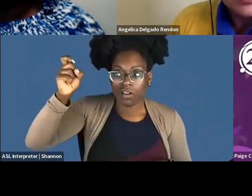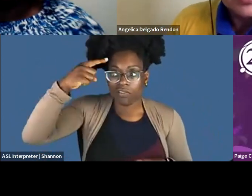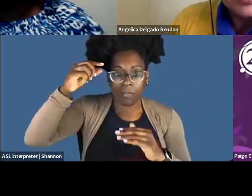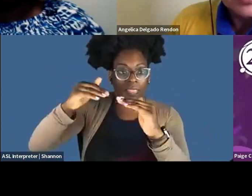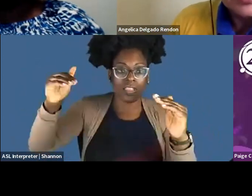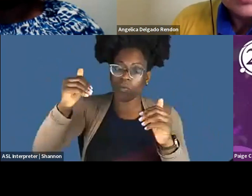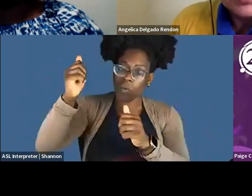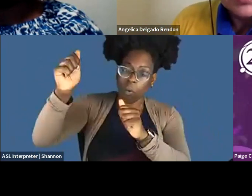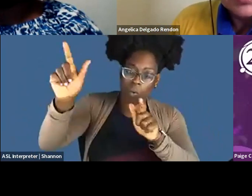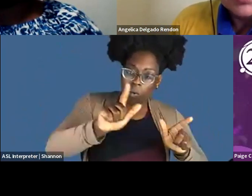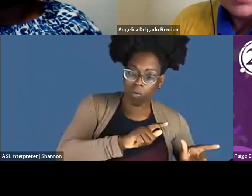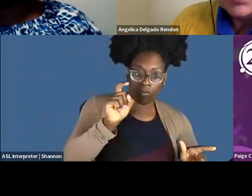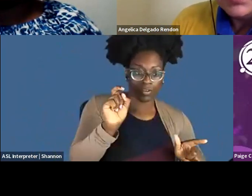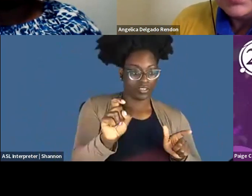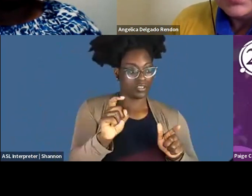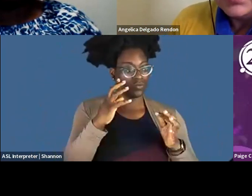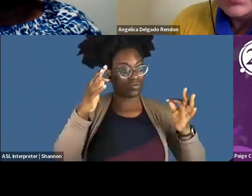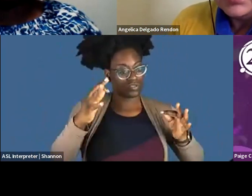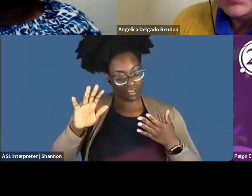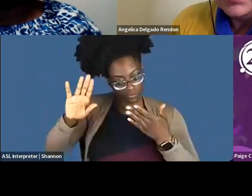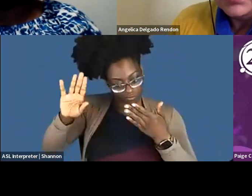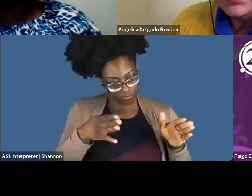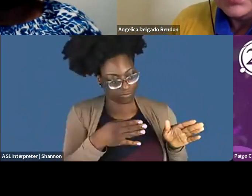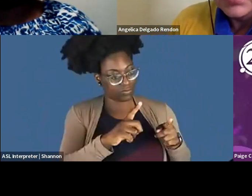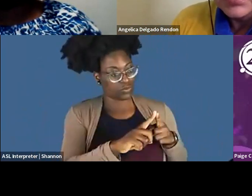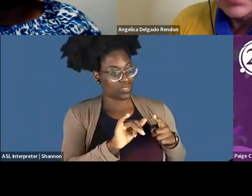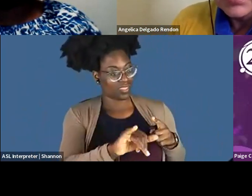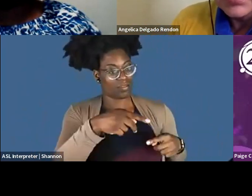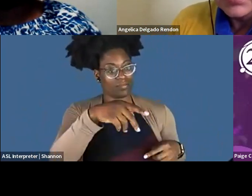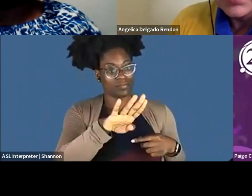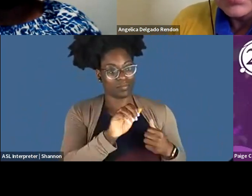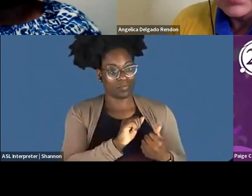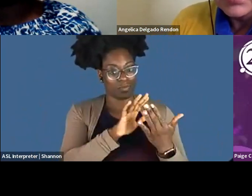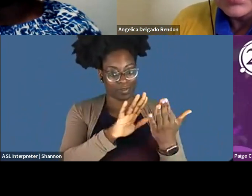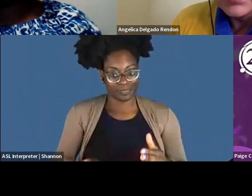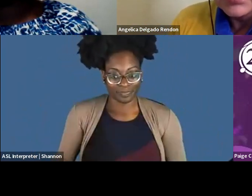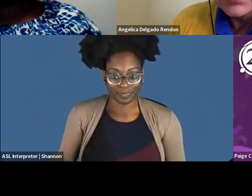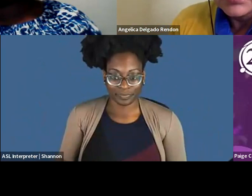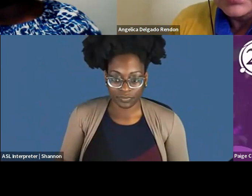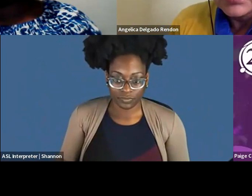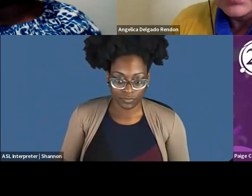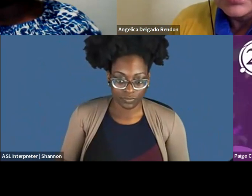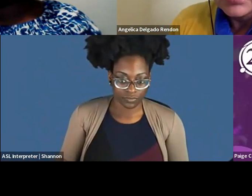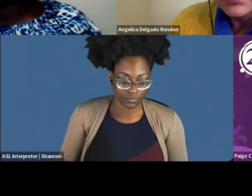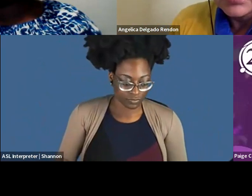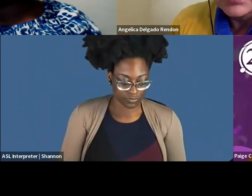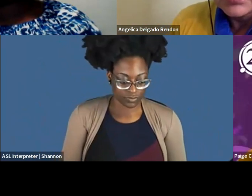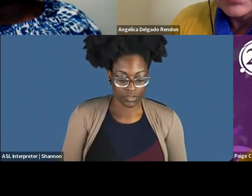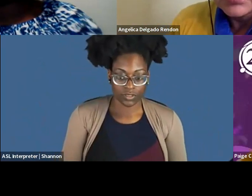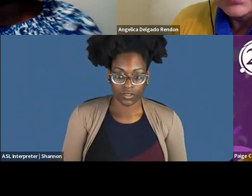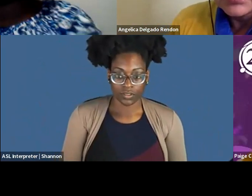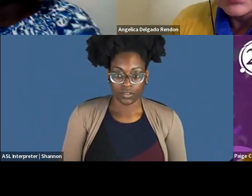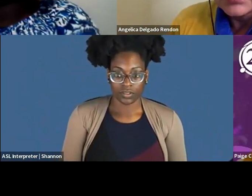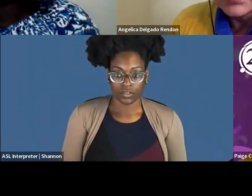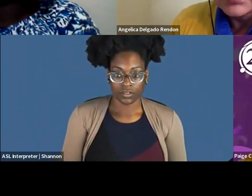have a question in the chat from a couple attendees. Do you have experience